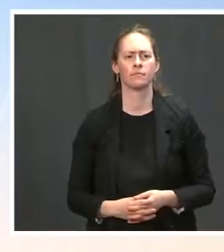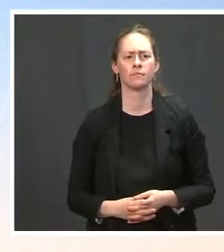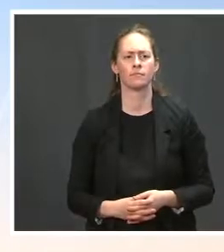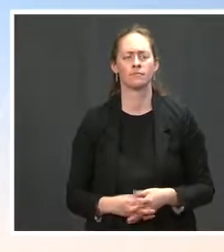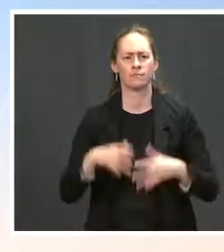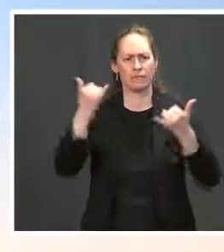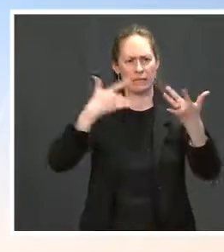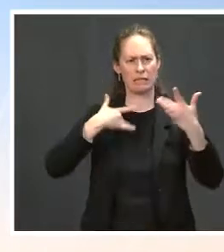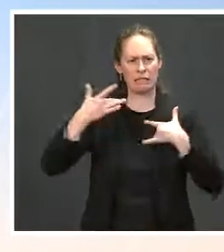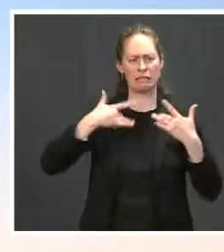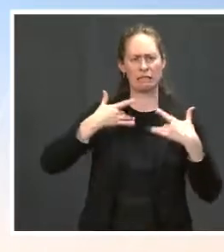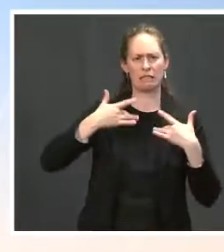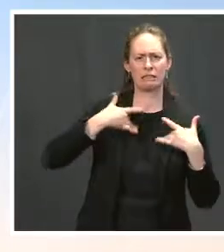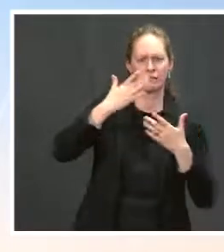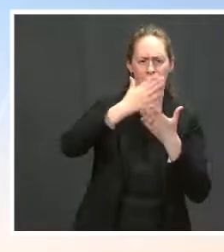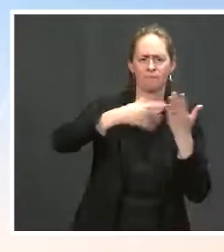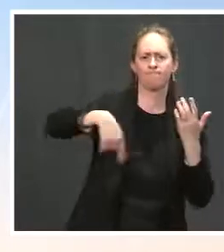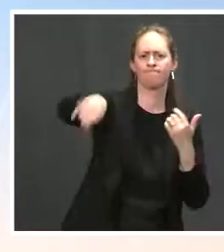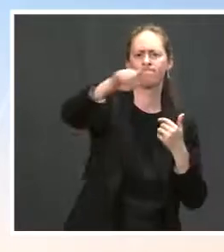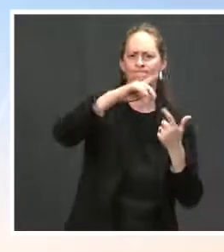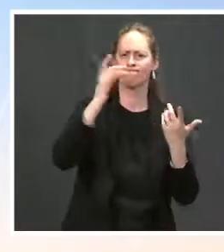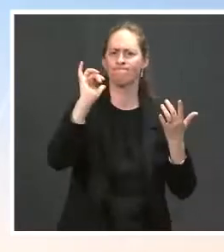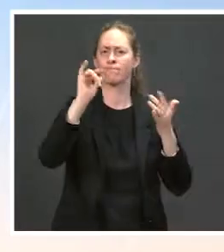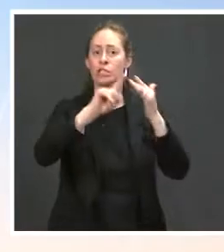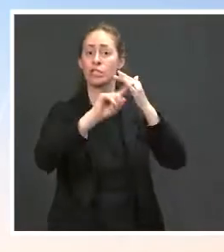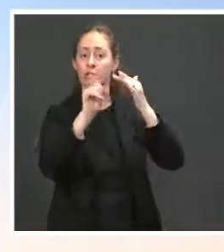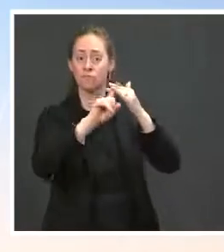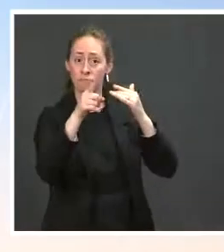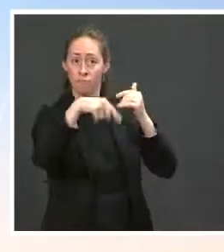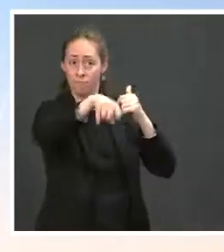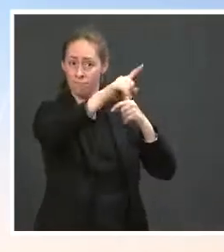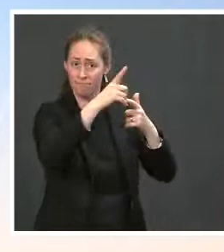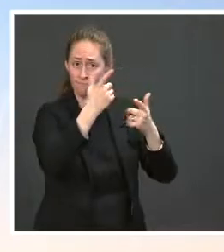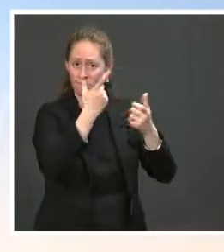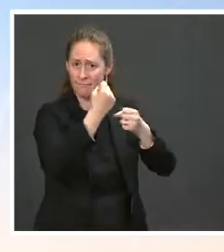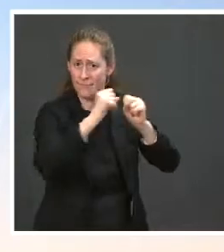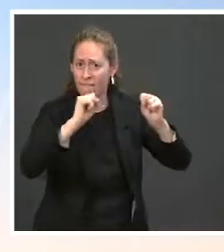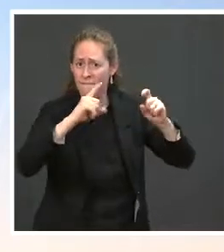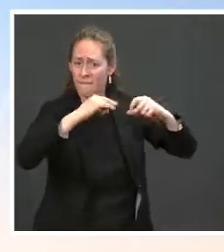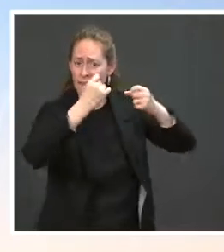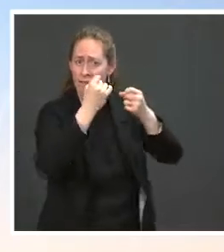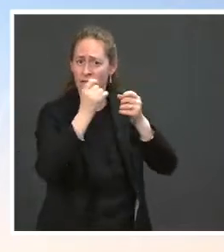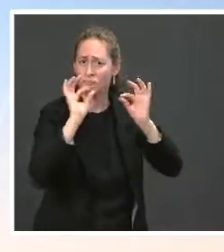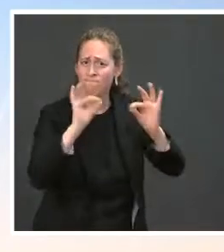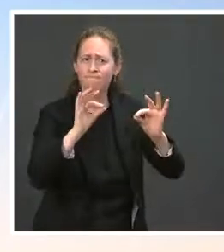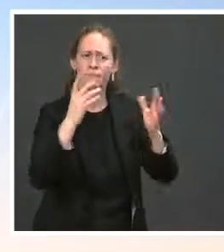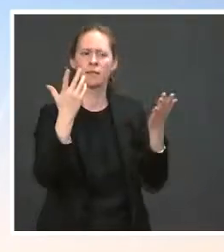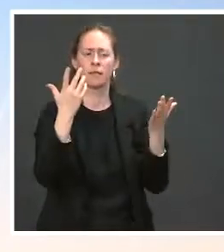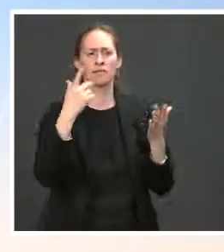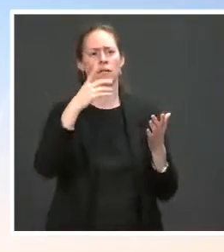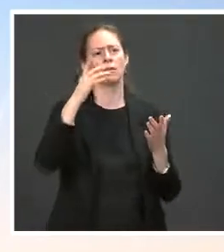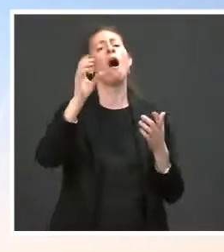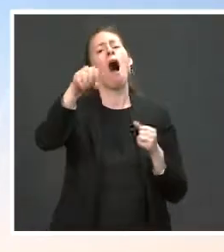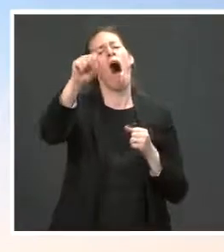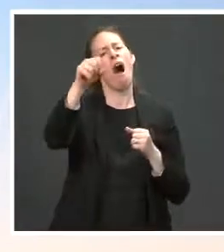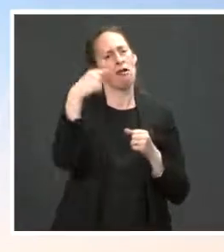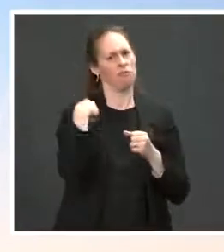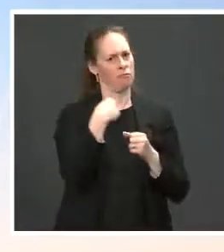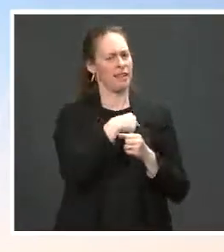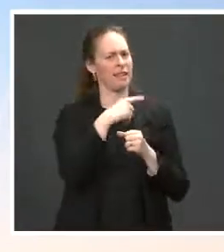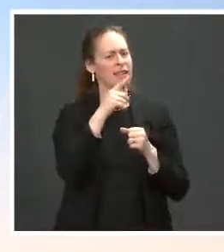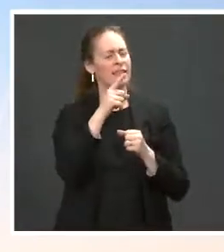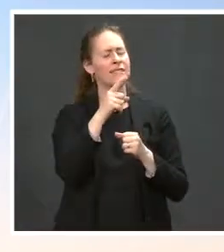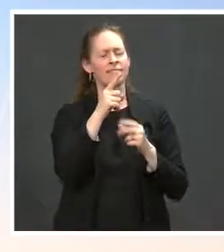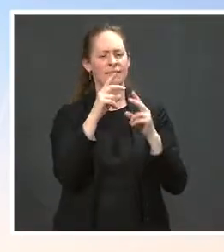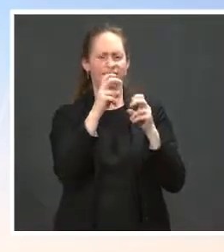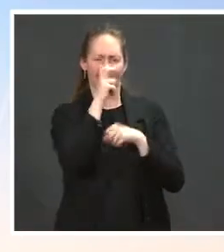being addressed as part of this review that you're doing? Well, there's a fairly stringent vetting process that takes place, and that can take